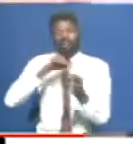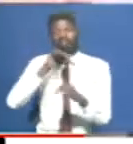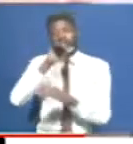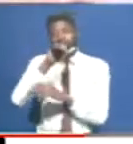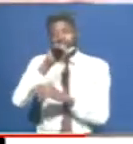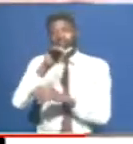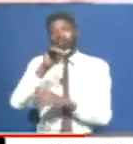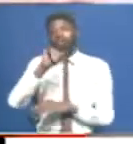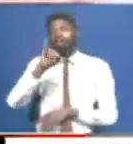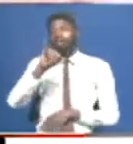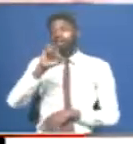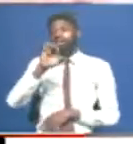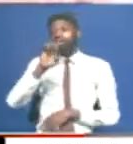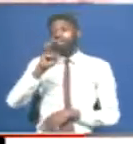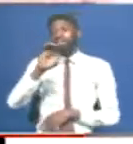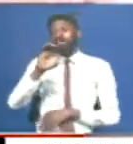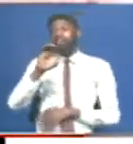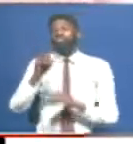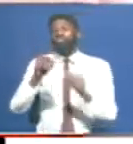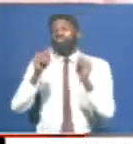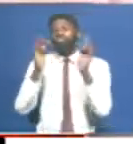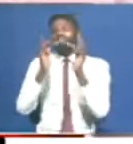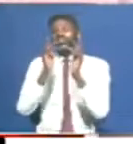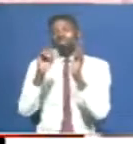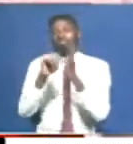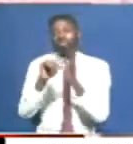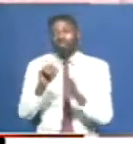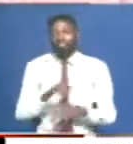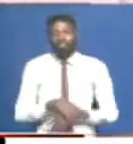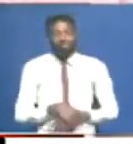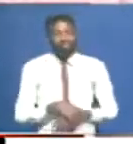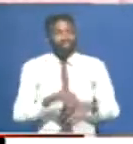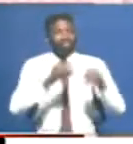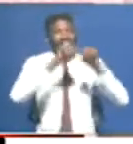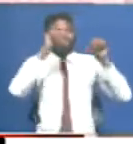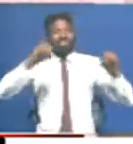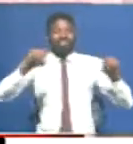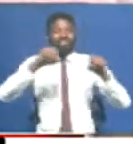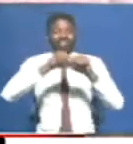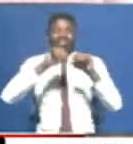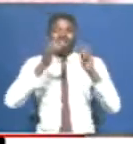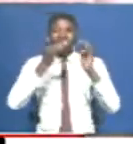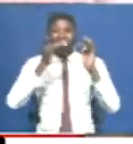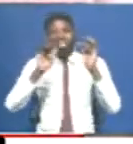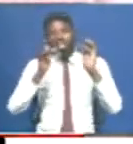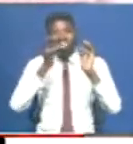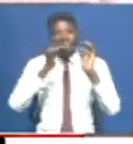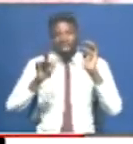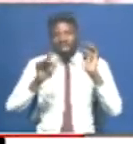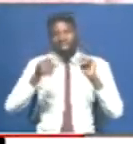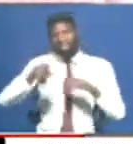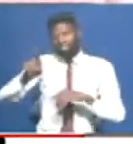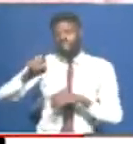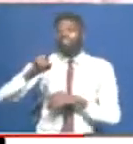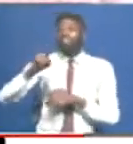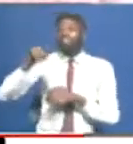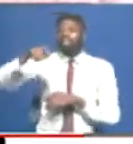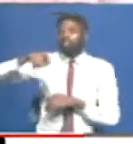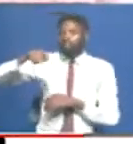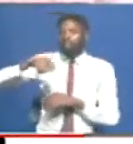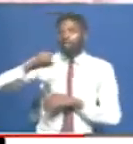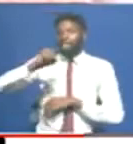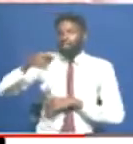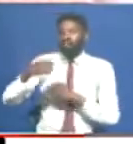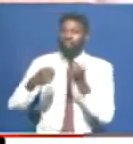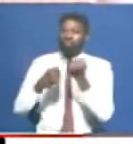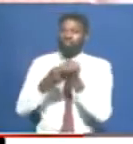The system was a bit low and they had to verify all the supporters, a thousand of them. We have done that,